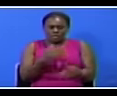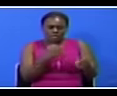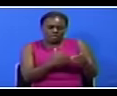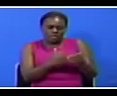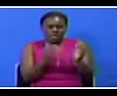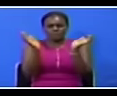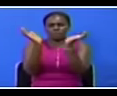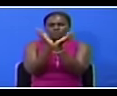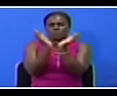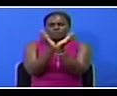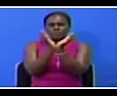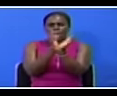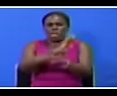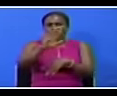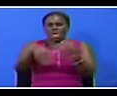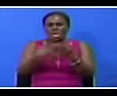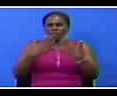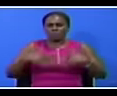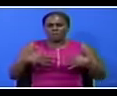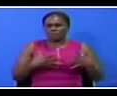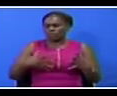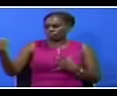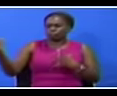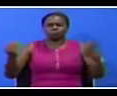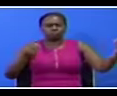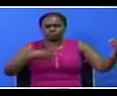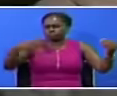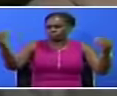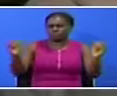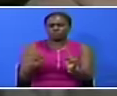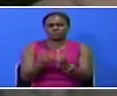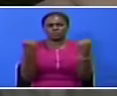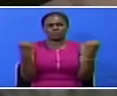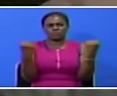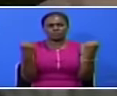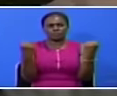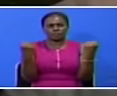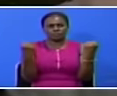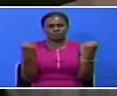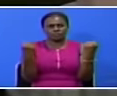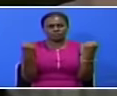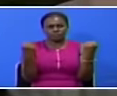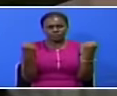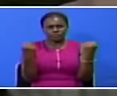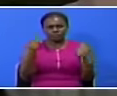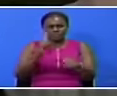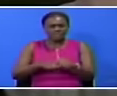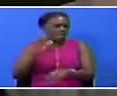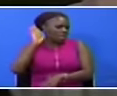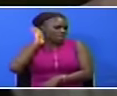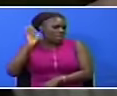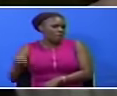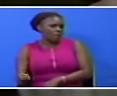concert hall, leaving everyone scampering for safety. So we started walking down to the set, and that's when we heard an